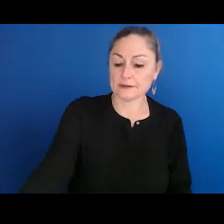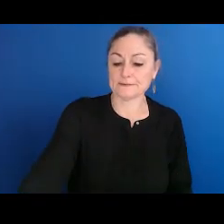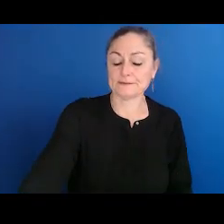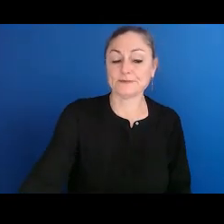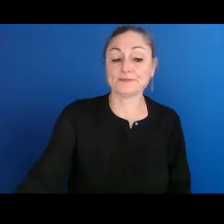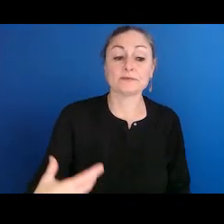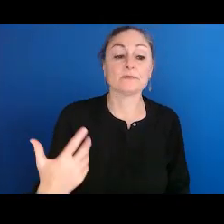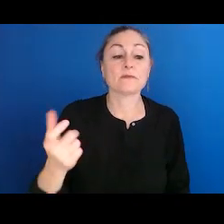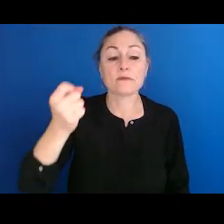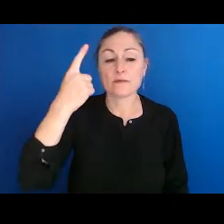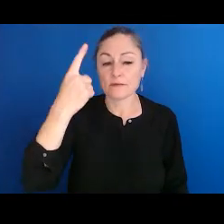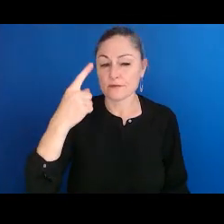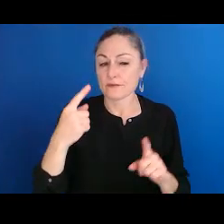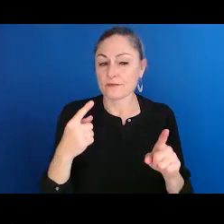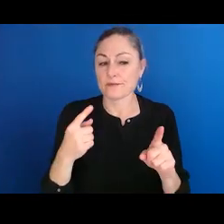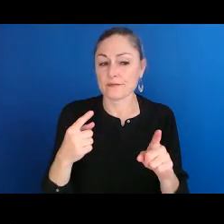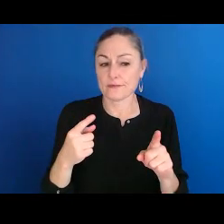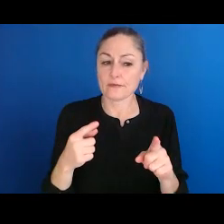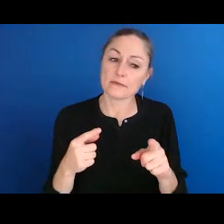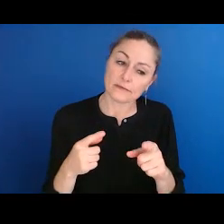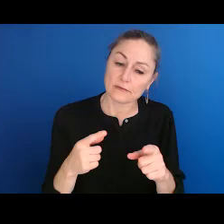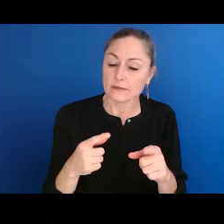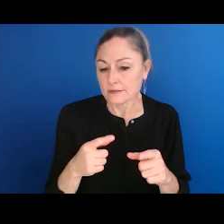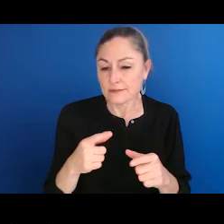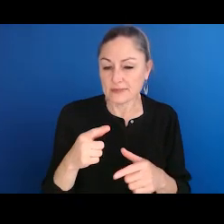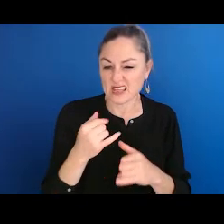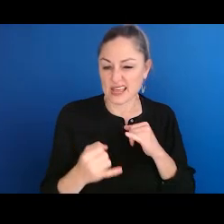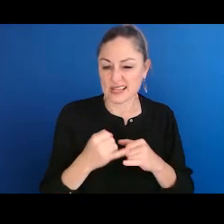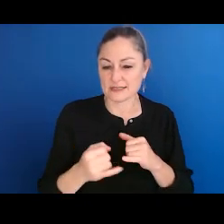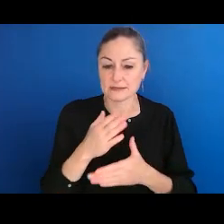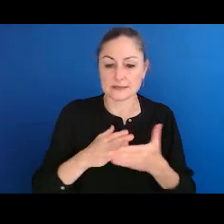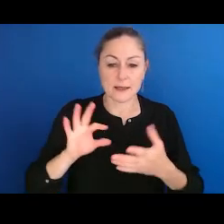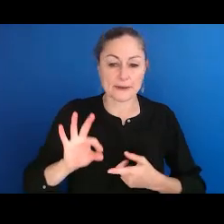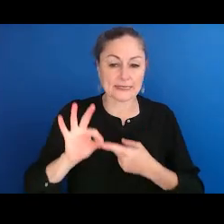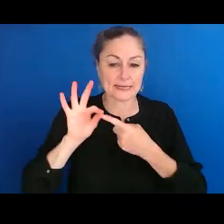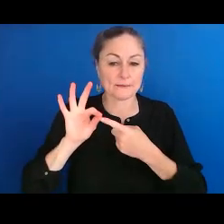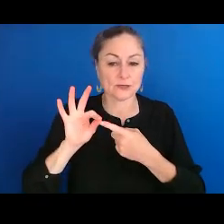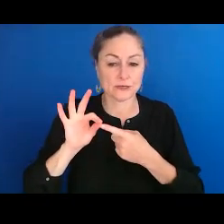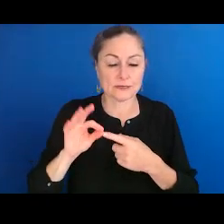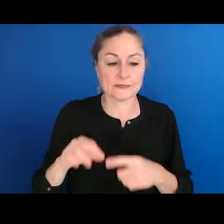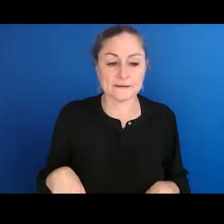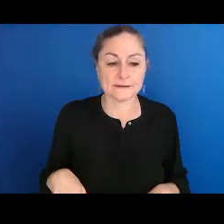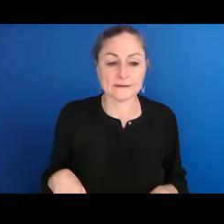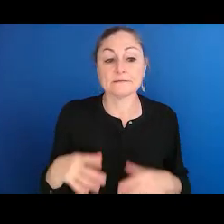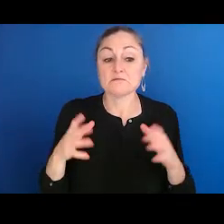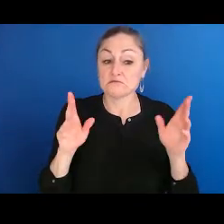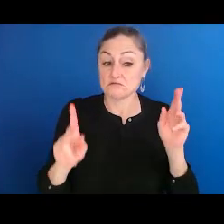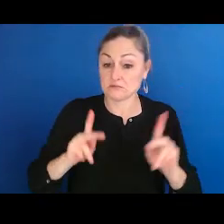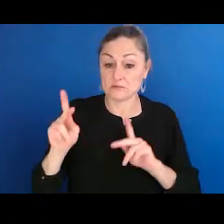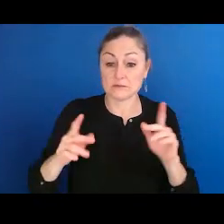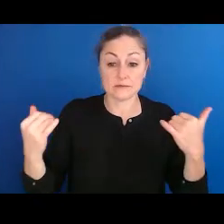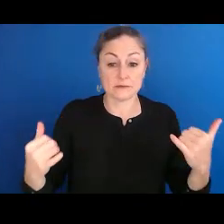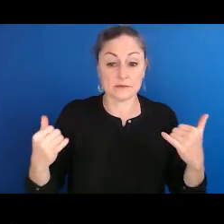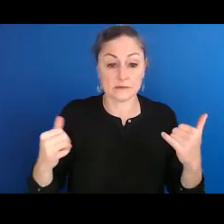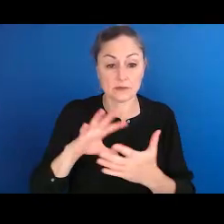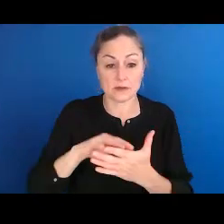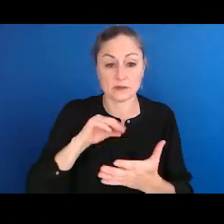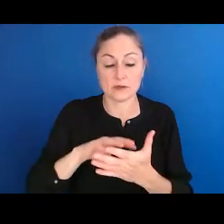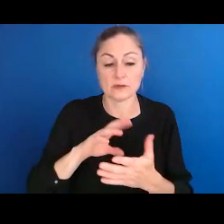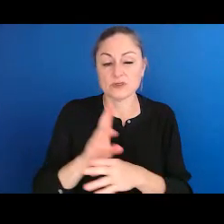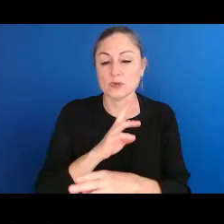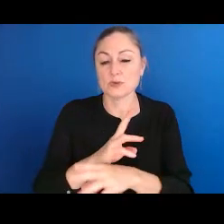Now, I do want to note that there's some exemptions under this protected class as well. So individuals who are currently using illegal drugs